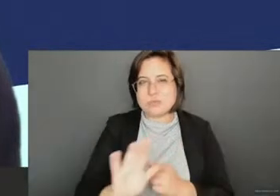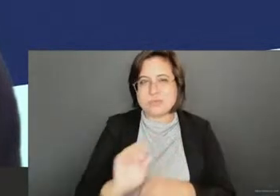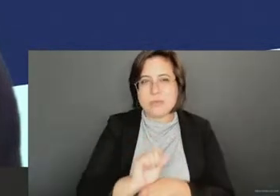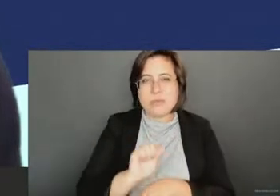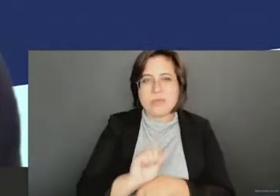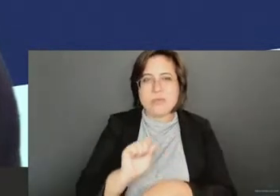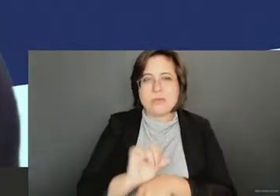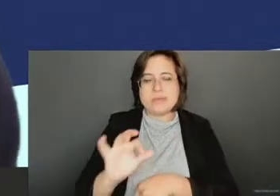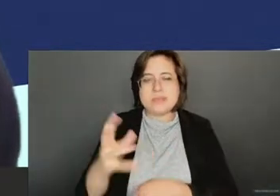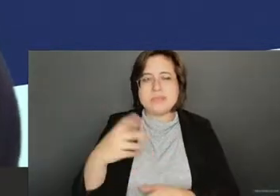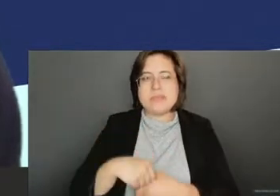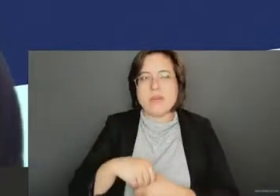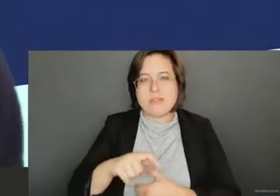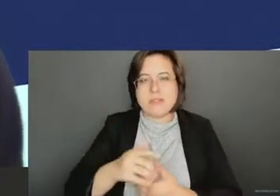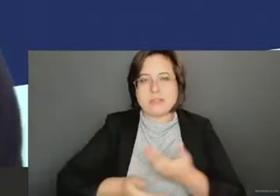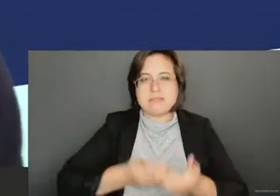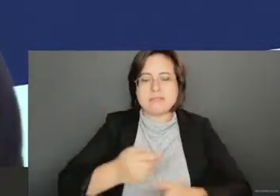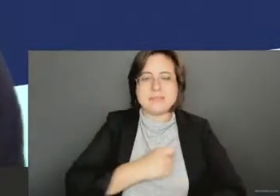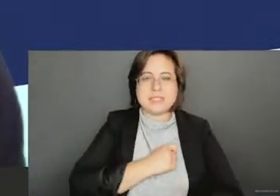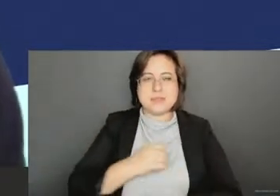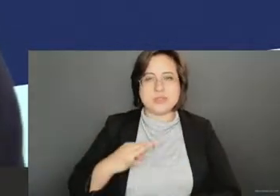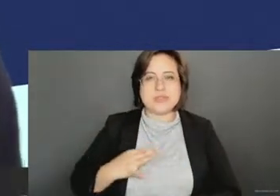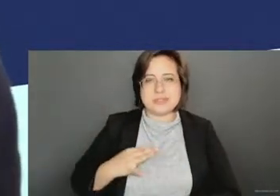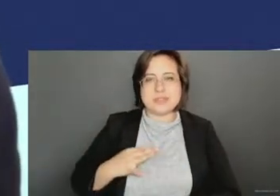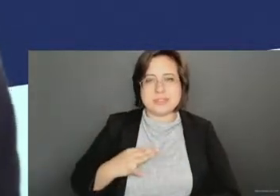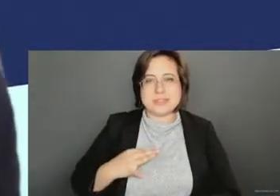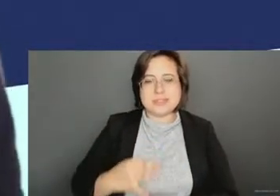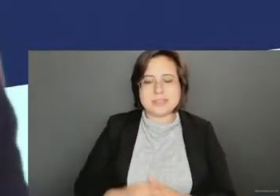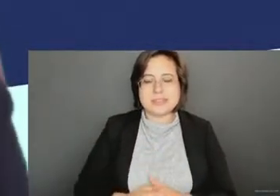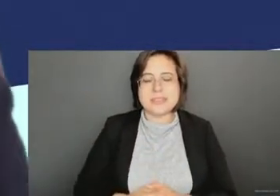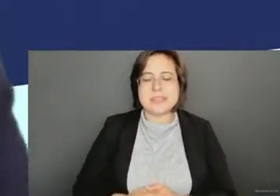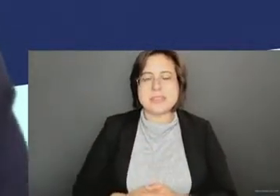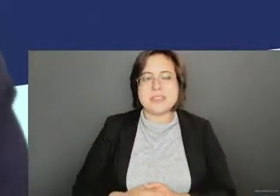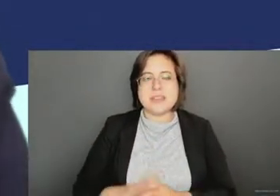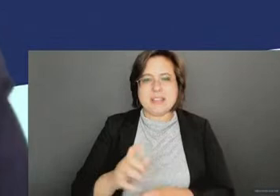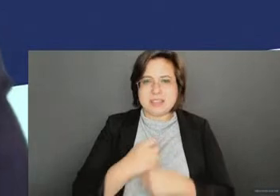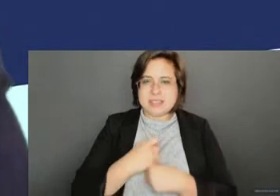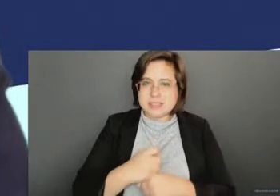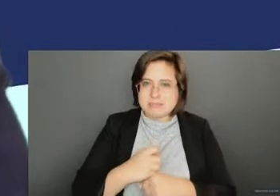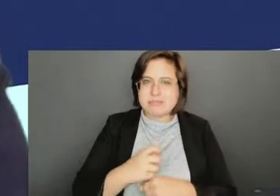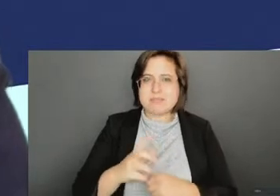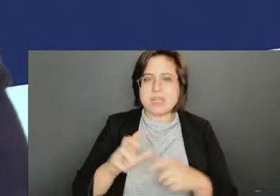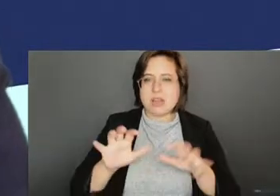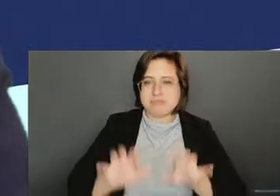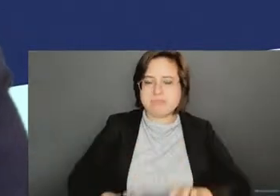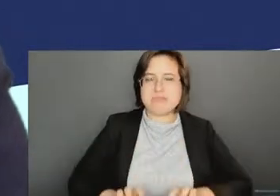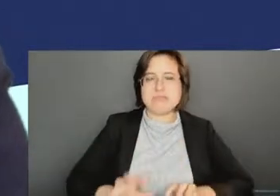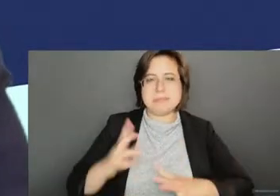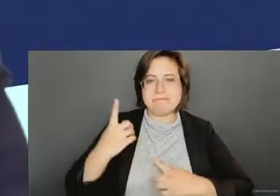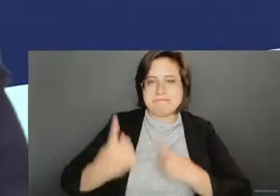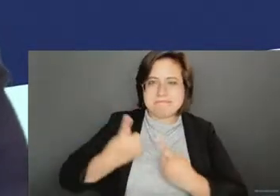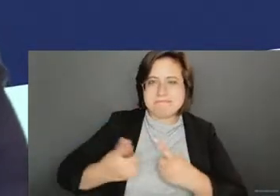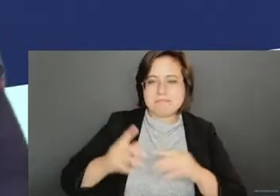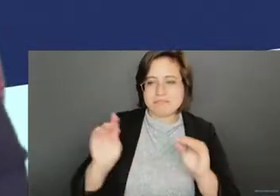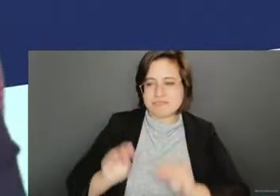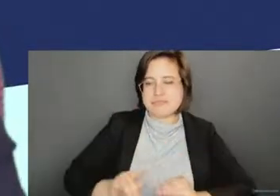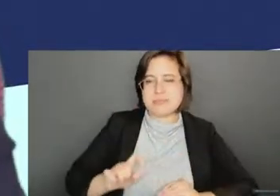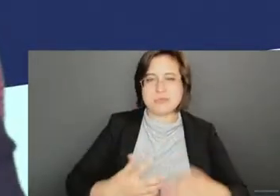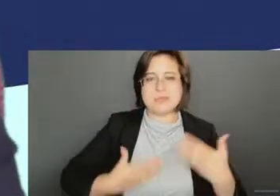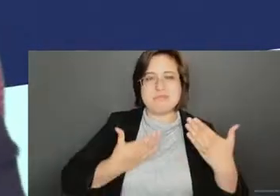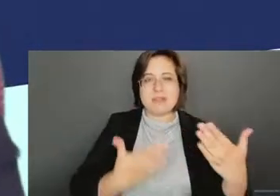involved in this task force and in generating these recommendations. I want to thank everyone